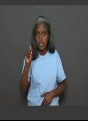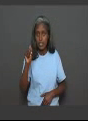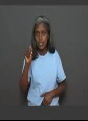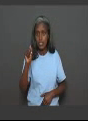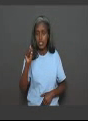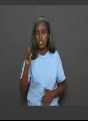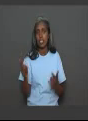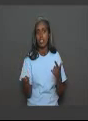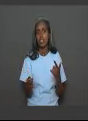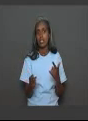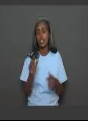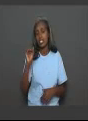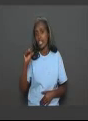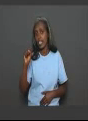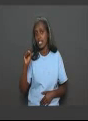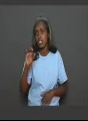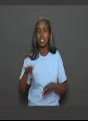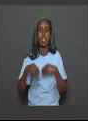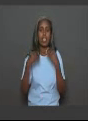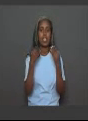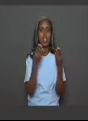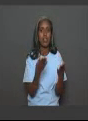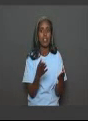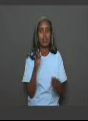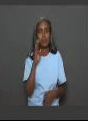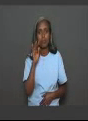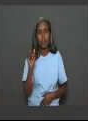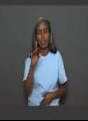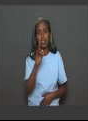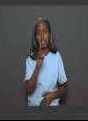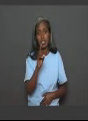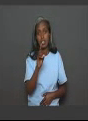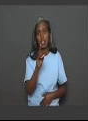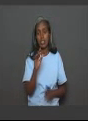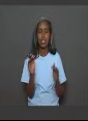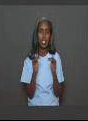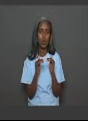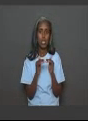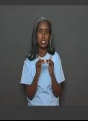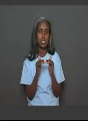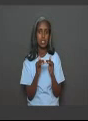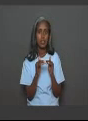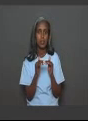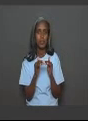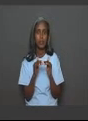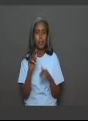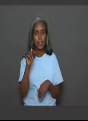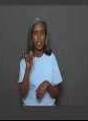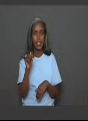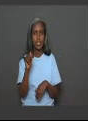t in seconds is given by D